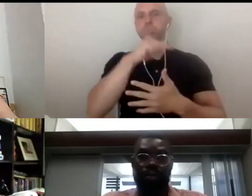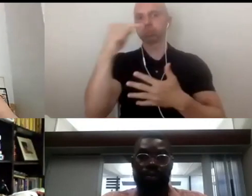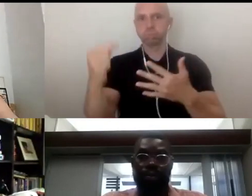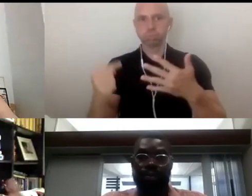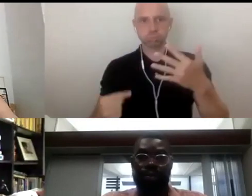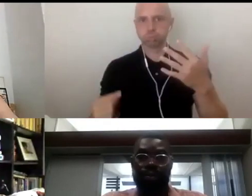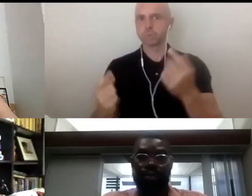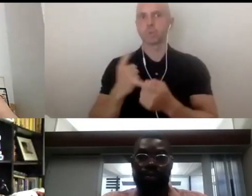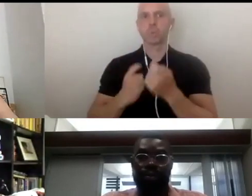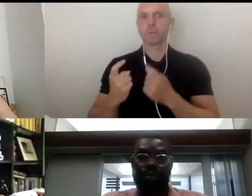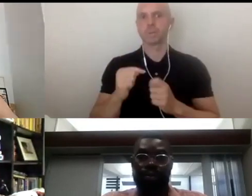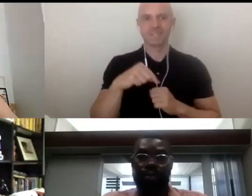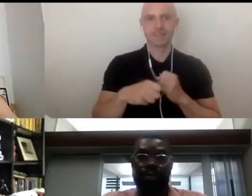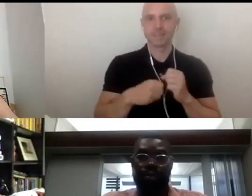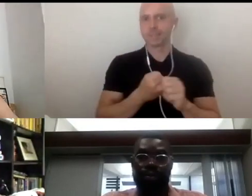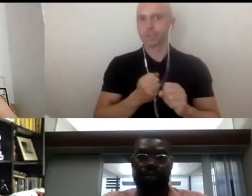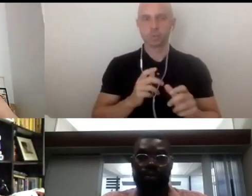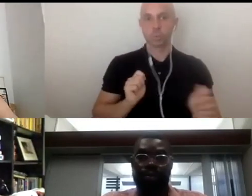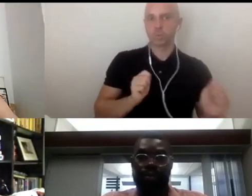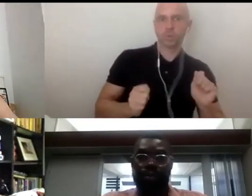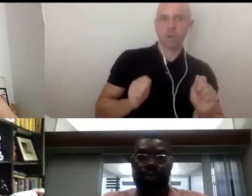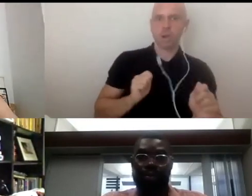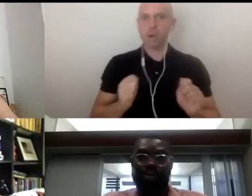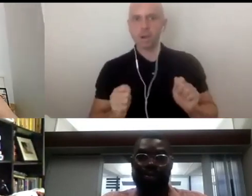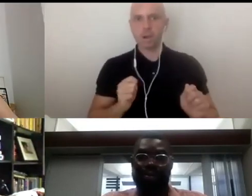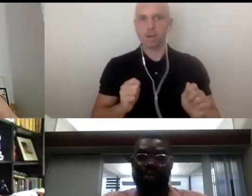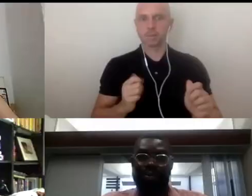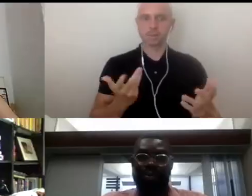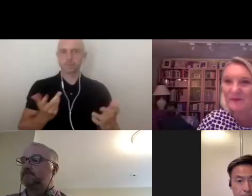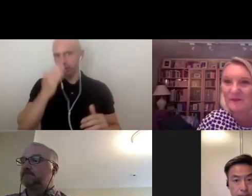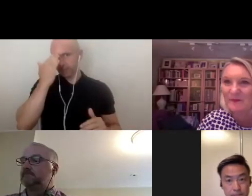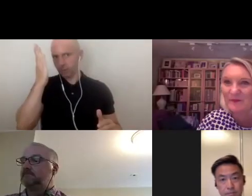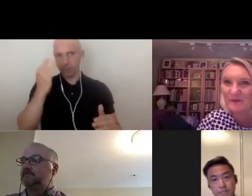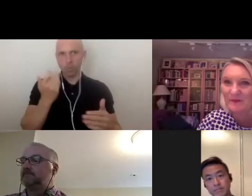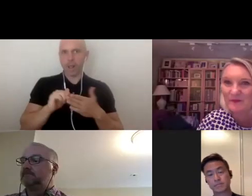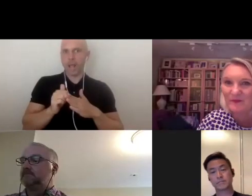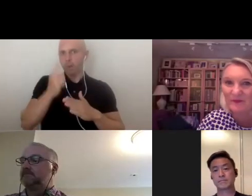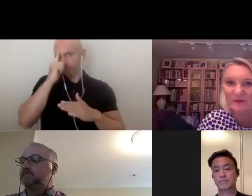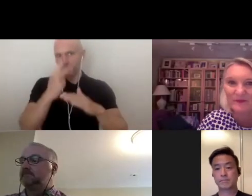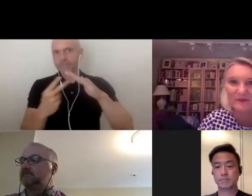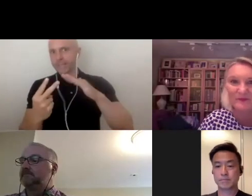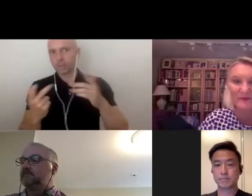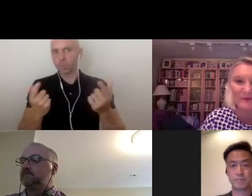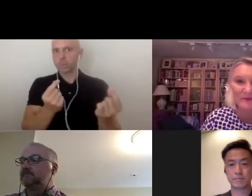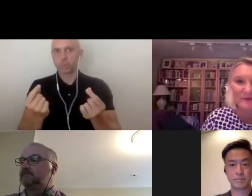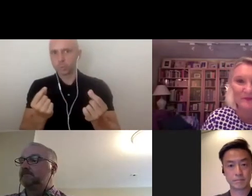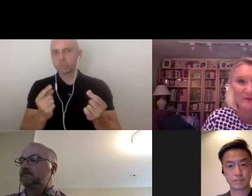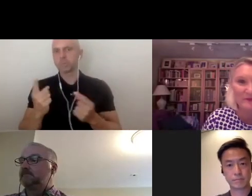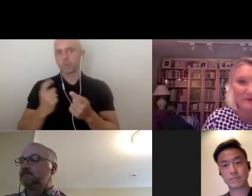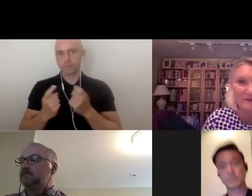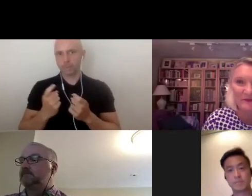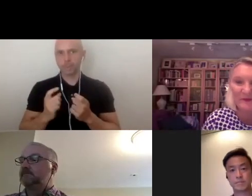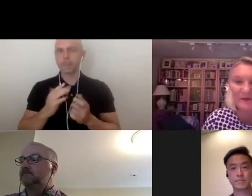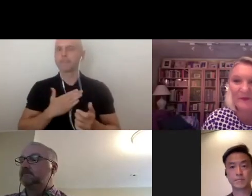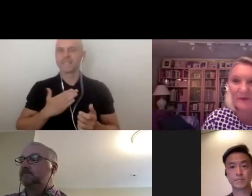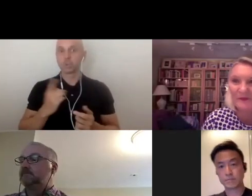of, change and pivot and ambiguity. So please enter them into the chat function. And if we have time, we'll move on to